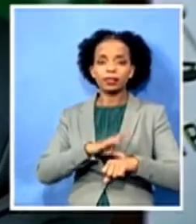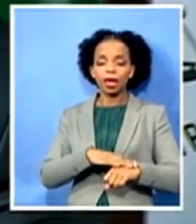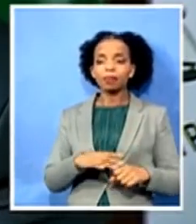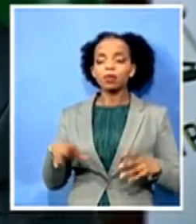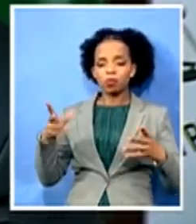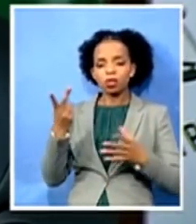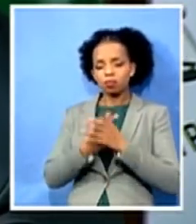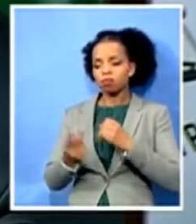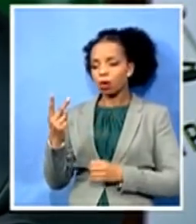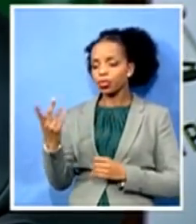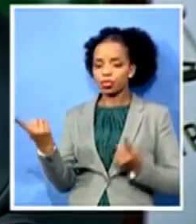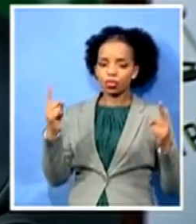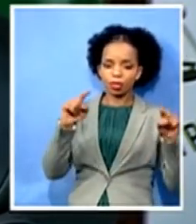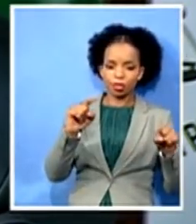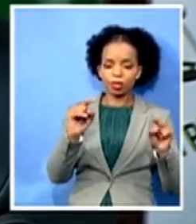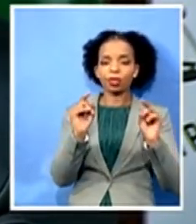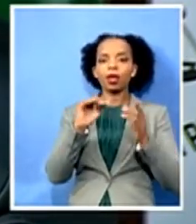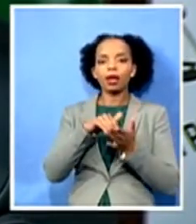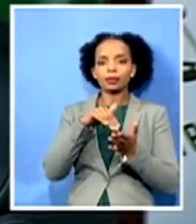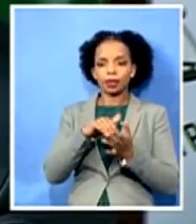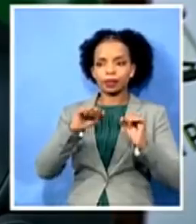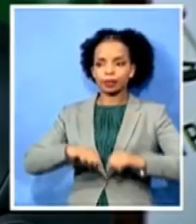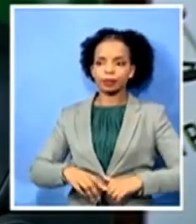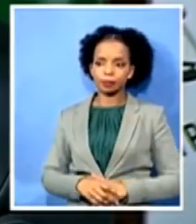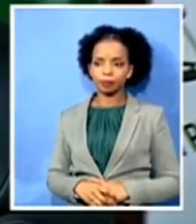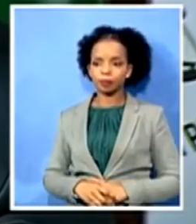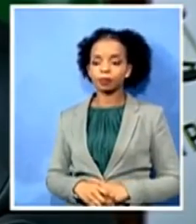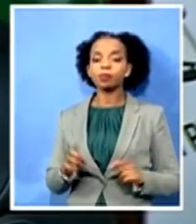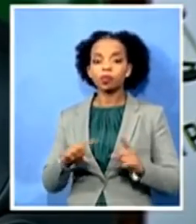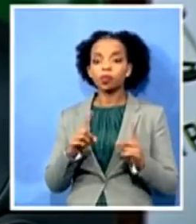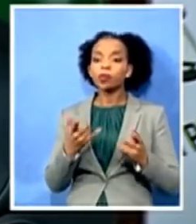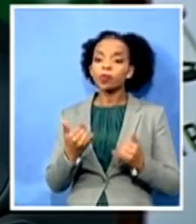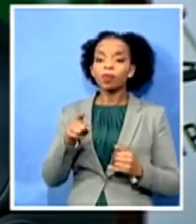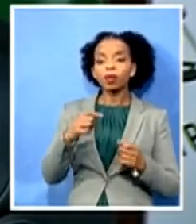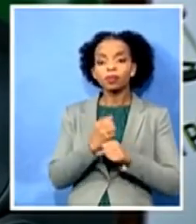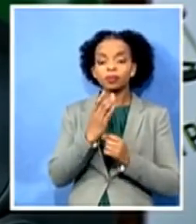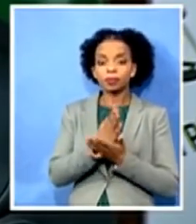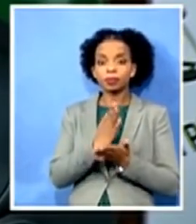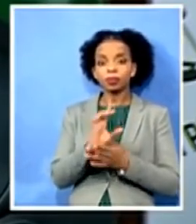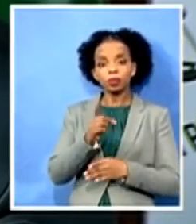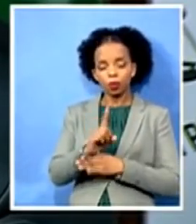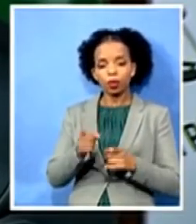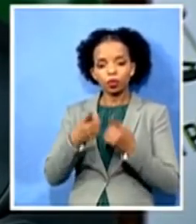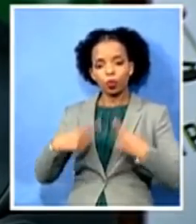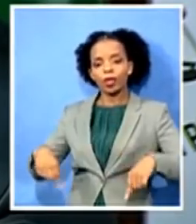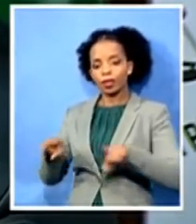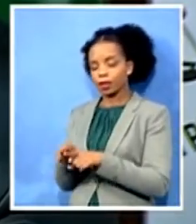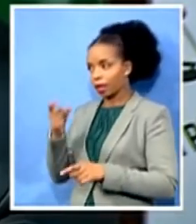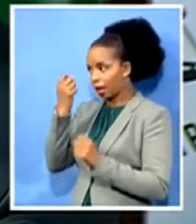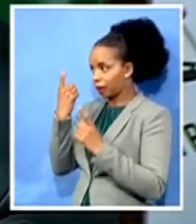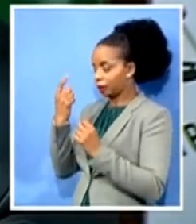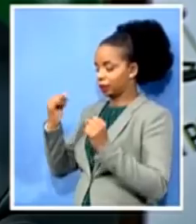just to make sure that when we are all on the same page when we use these terms,